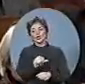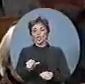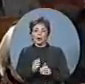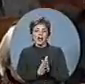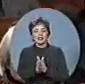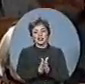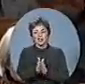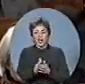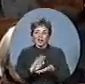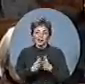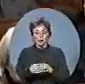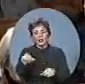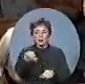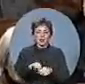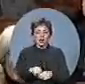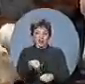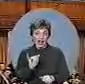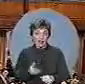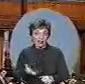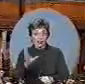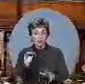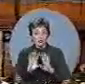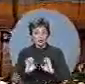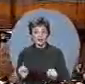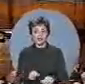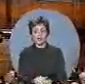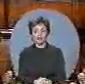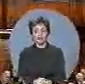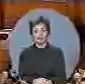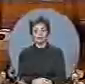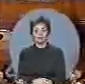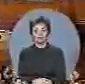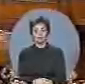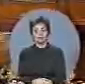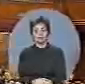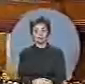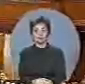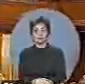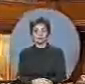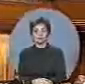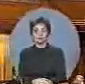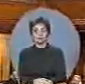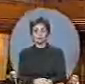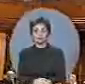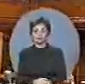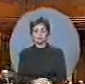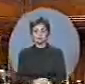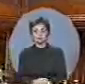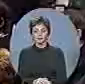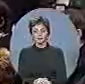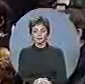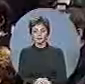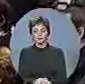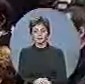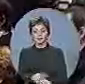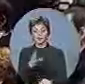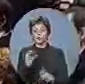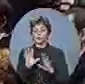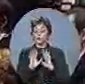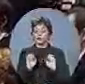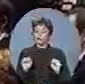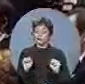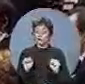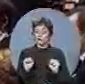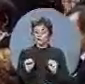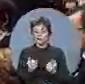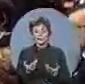oil companies, or are they going to favor just those interests of the oil companies? The Right Honourable Prime Minister. Once again, Mr.